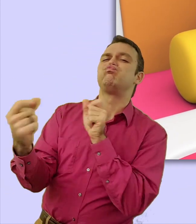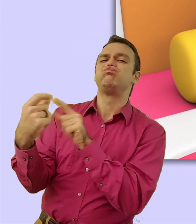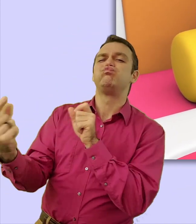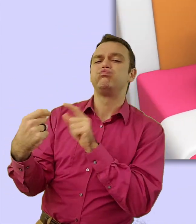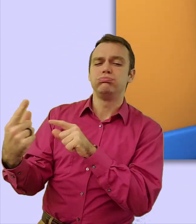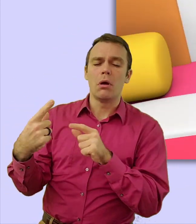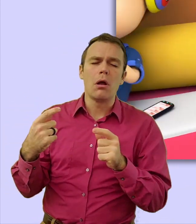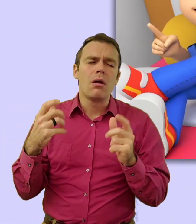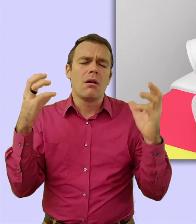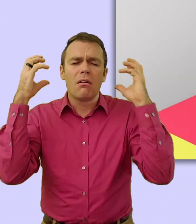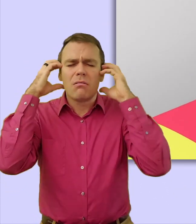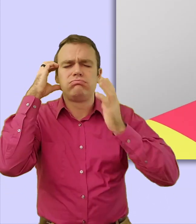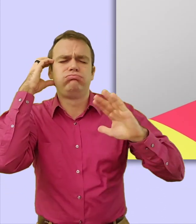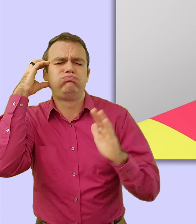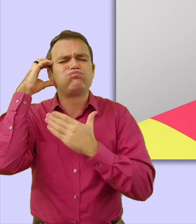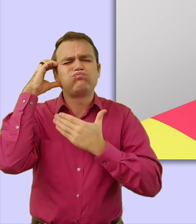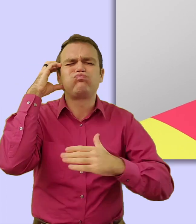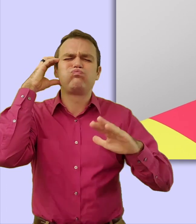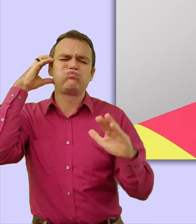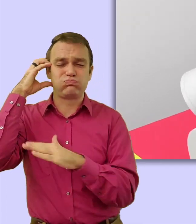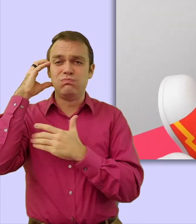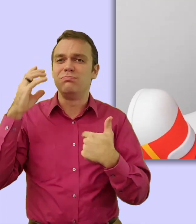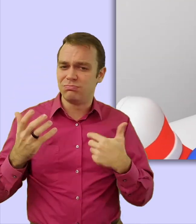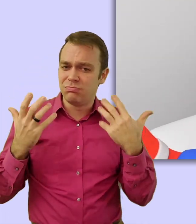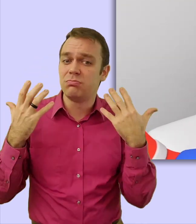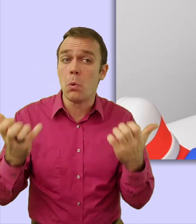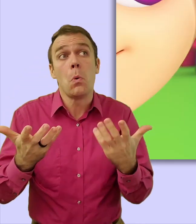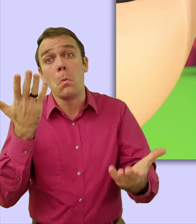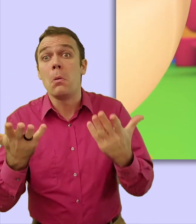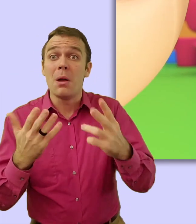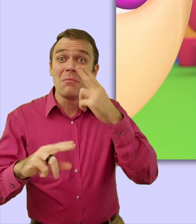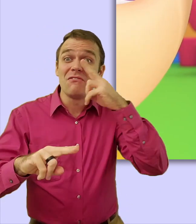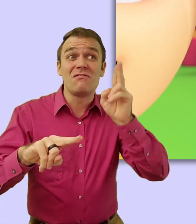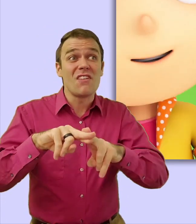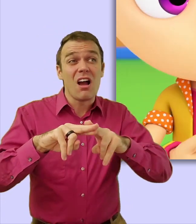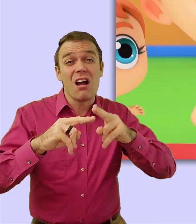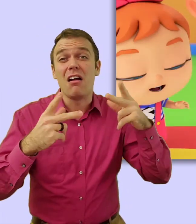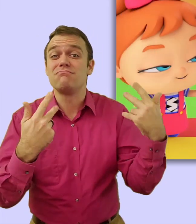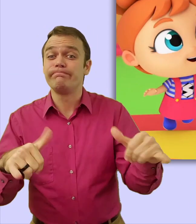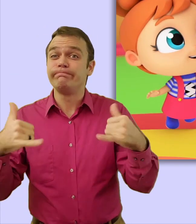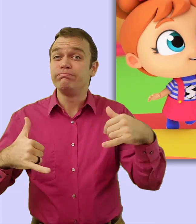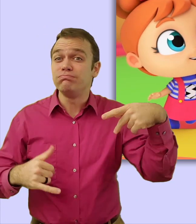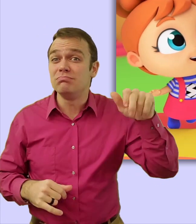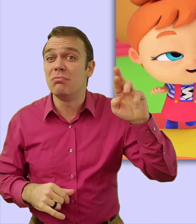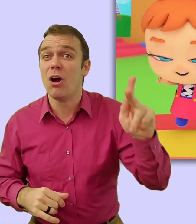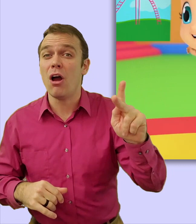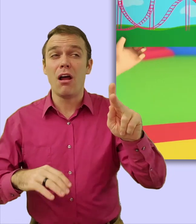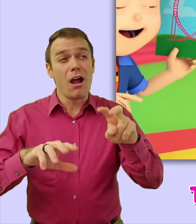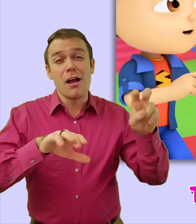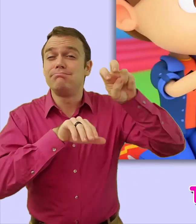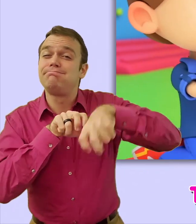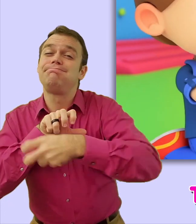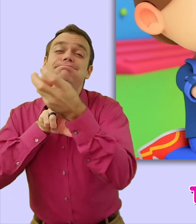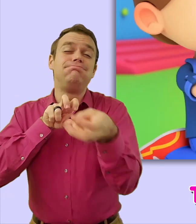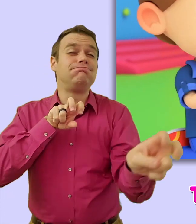friends and listen to my favorite music, Or go to the amusement park and ride